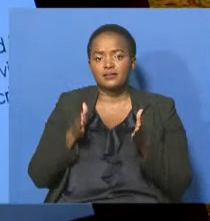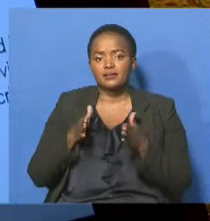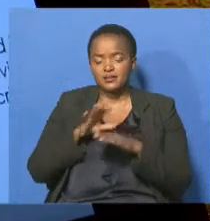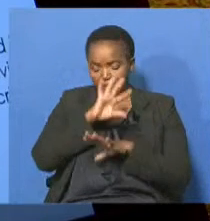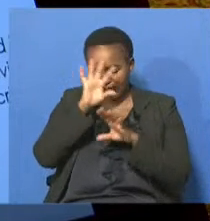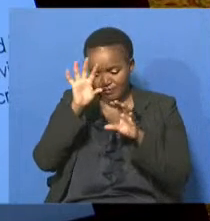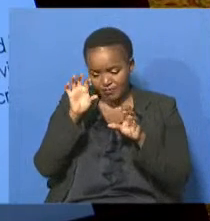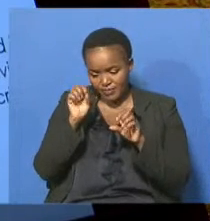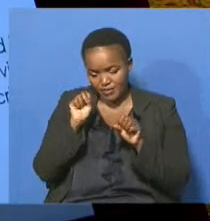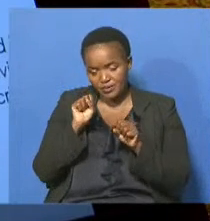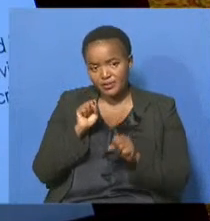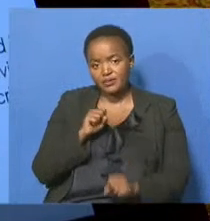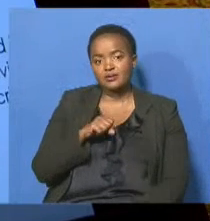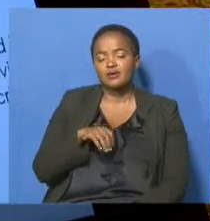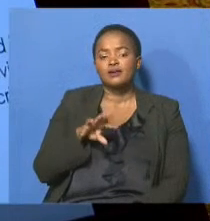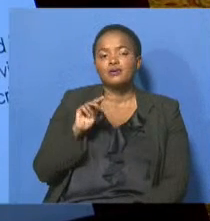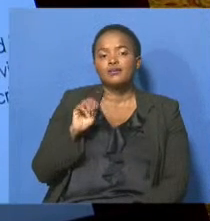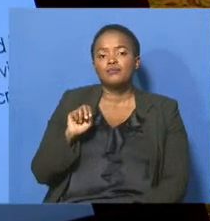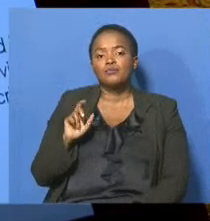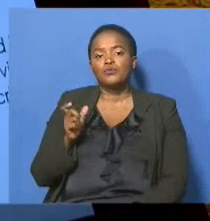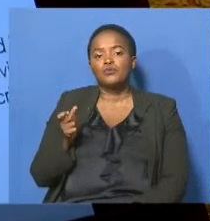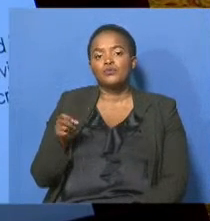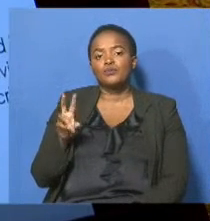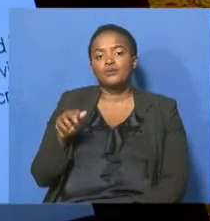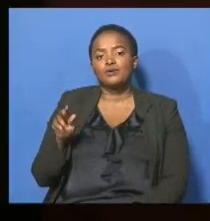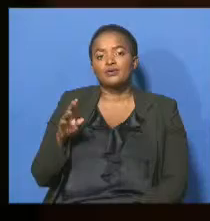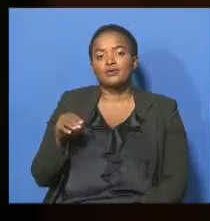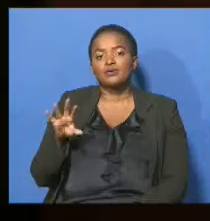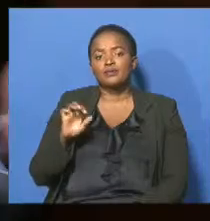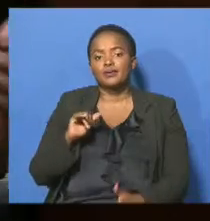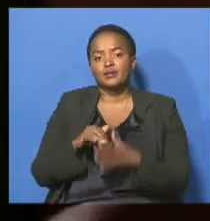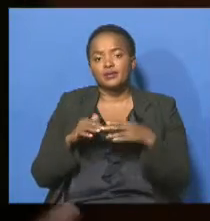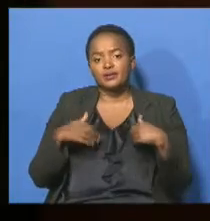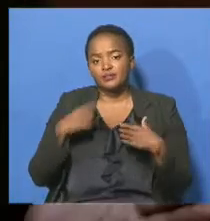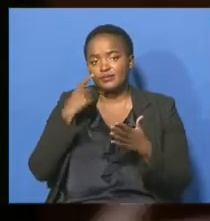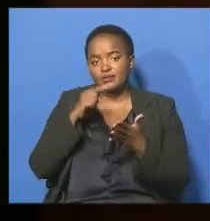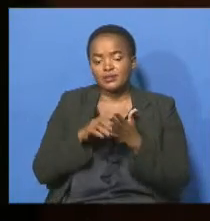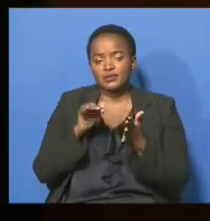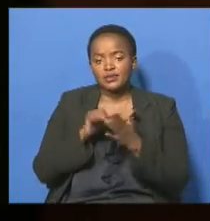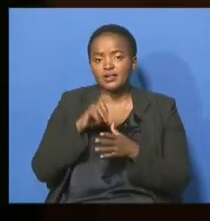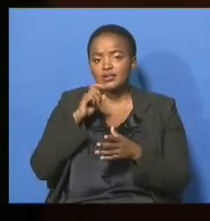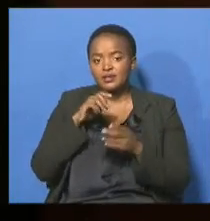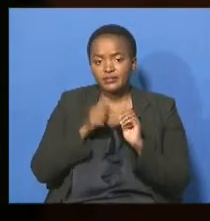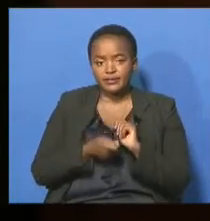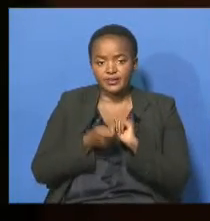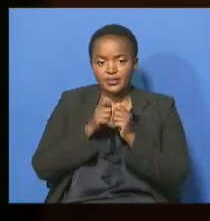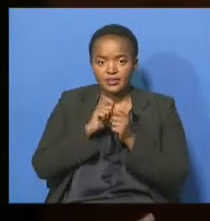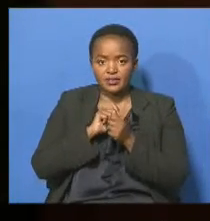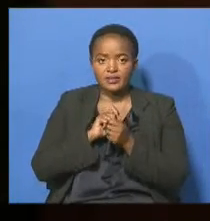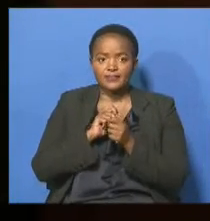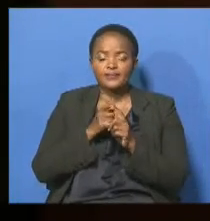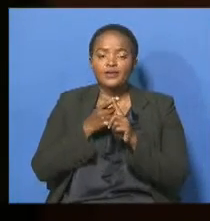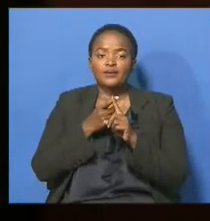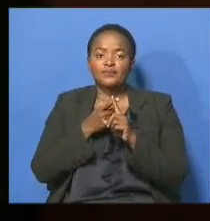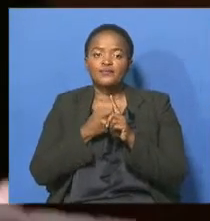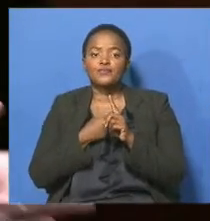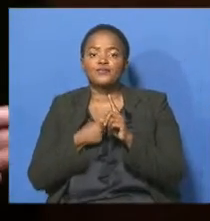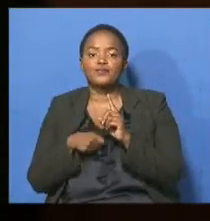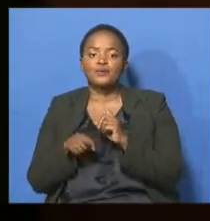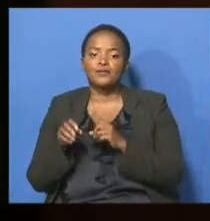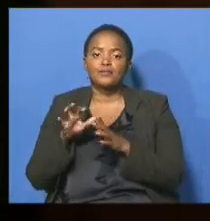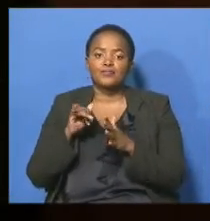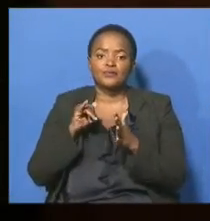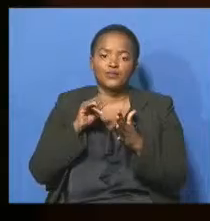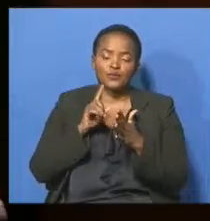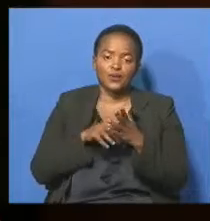President R.J. Mugabe, when he actually realized that there was a need to shift from the dispensation that